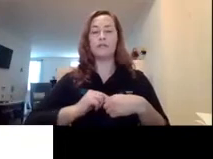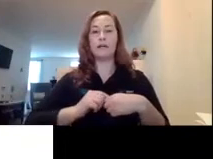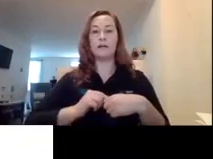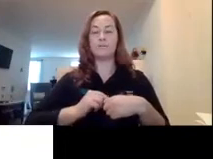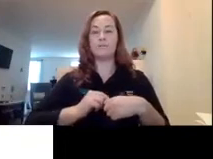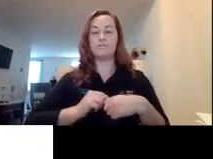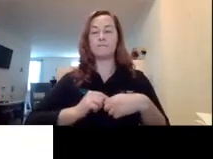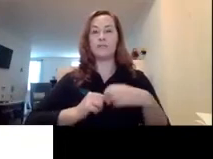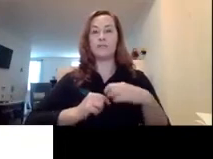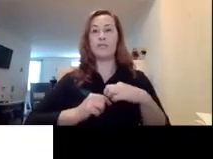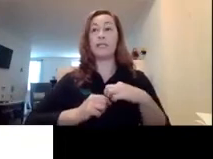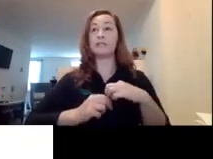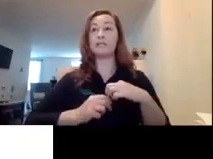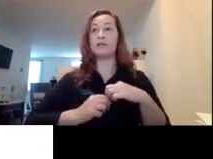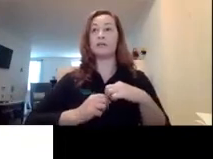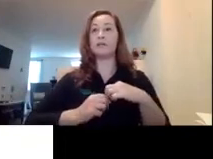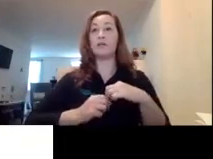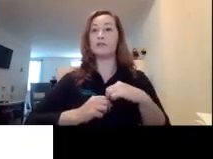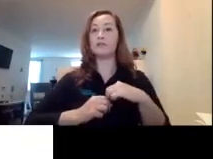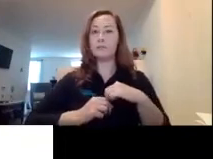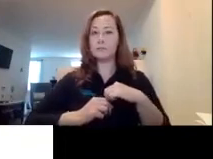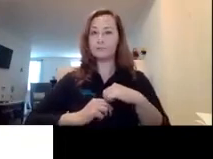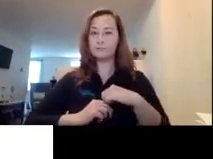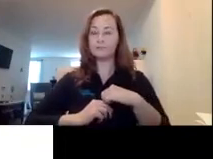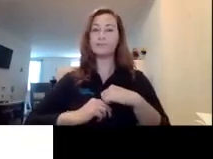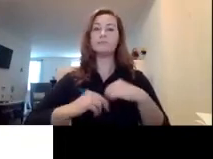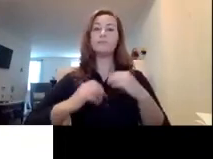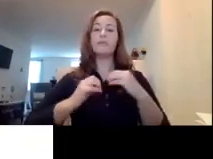it in late August.